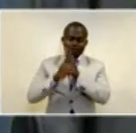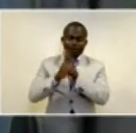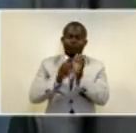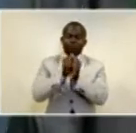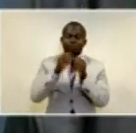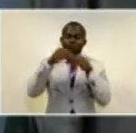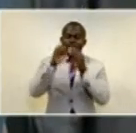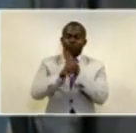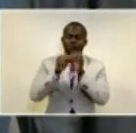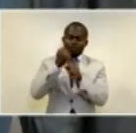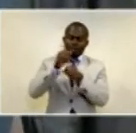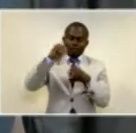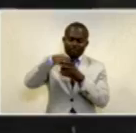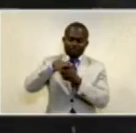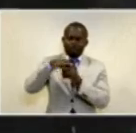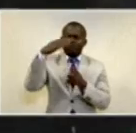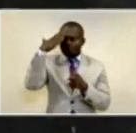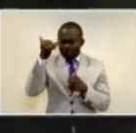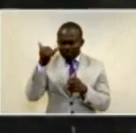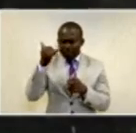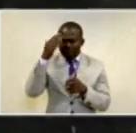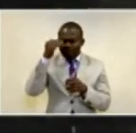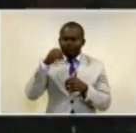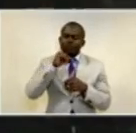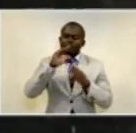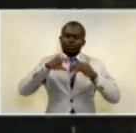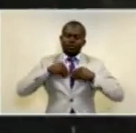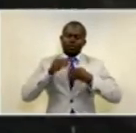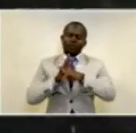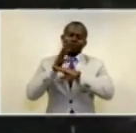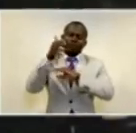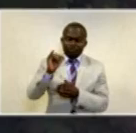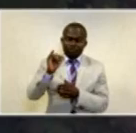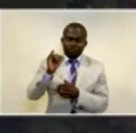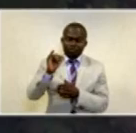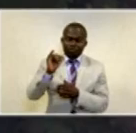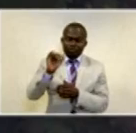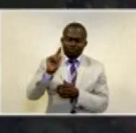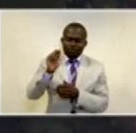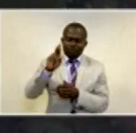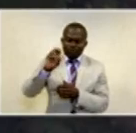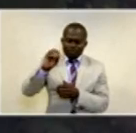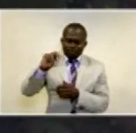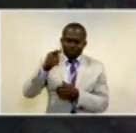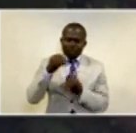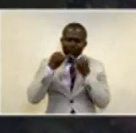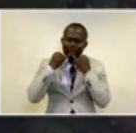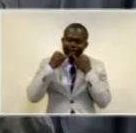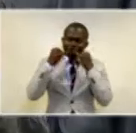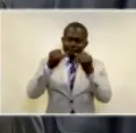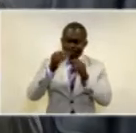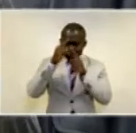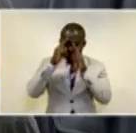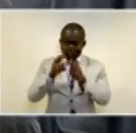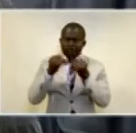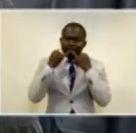The problems presented by the citizens were related to agriculture, industrial challenges, telecommunication difficulties, and more. The president